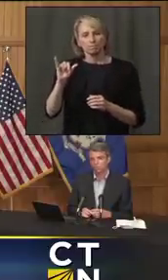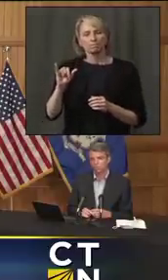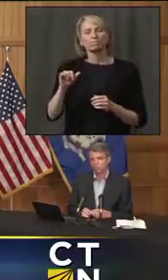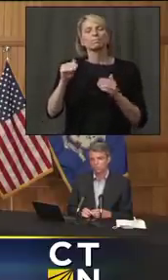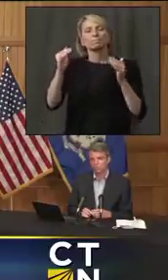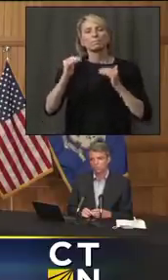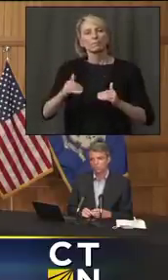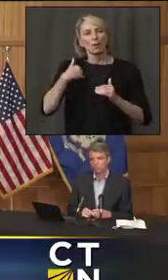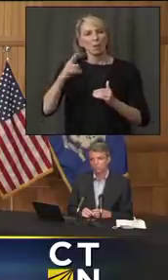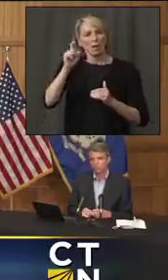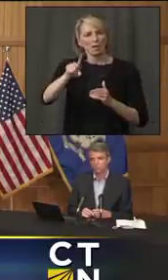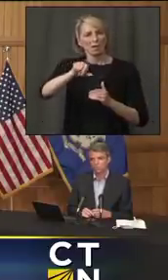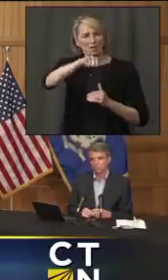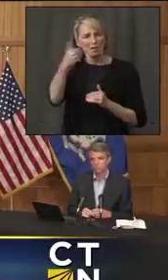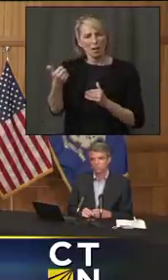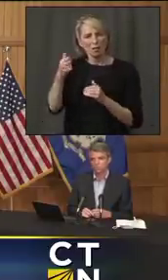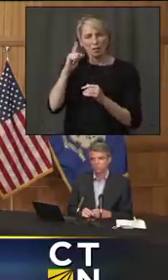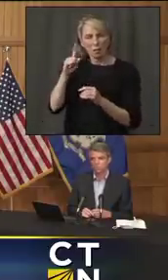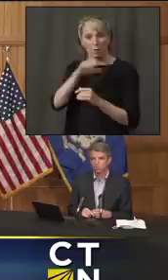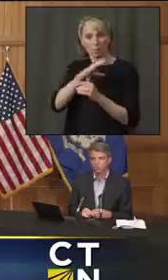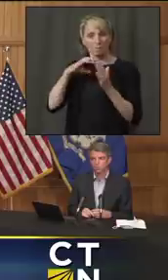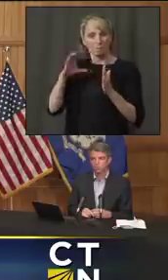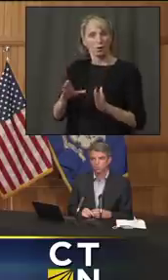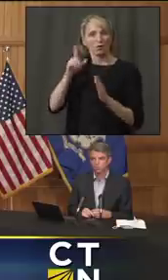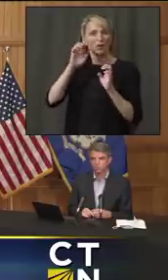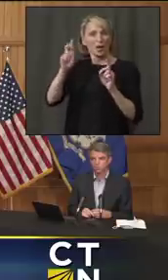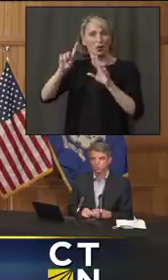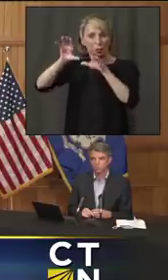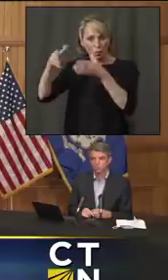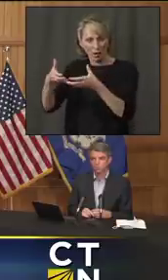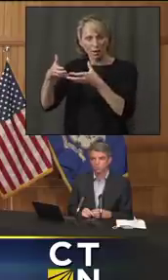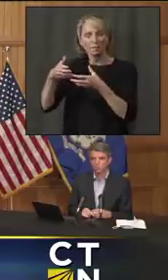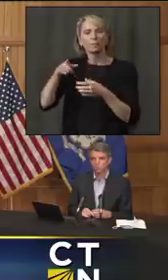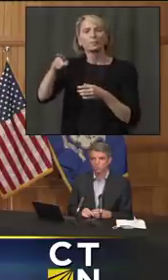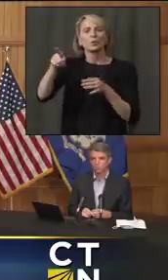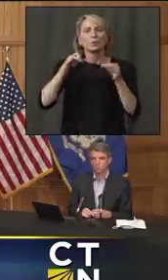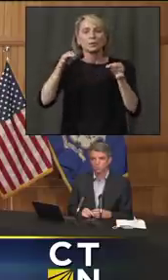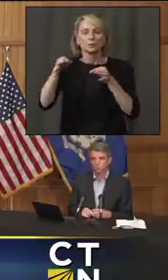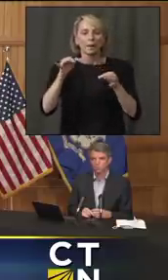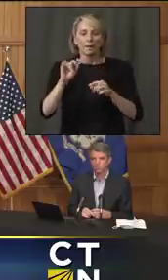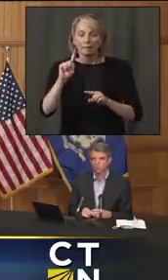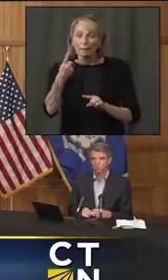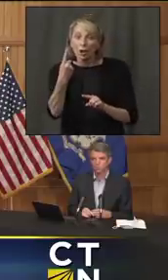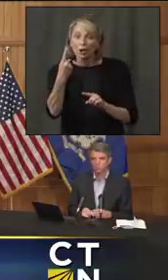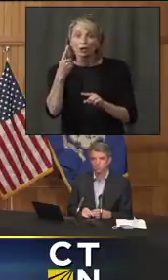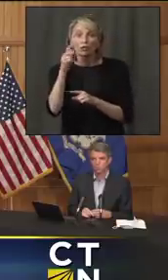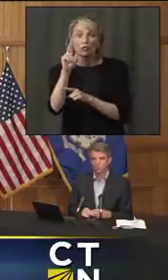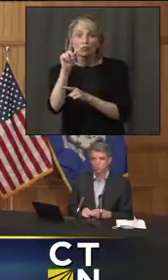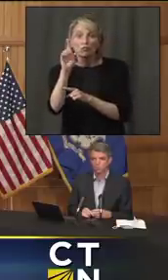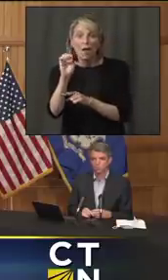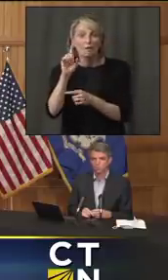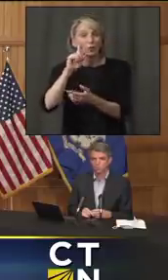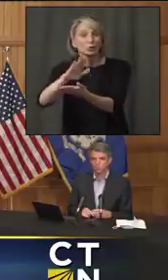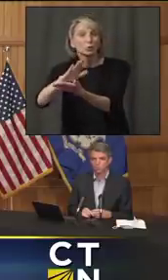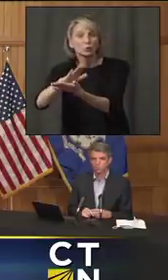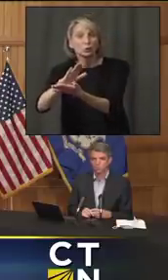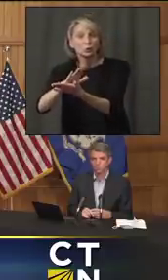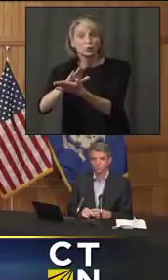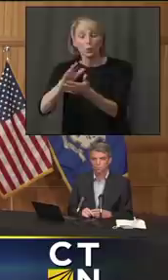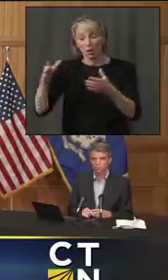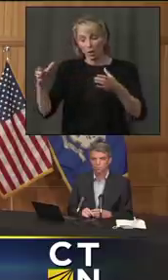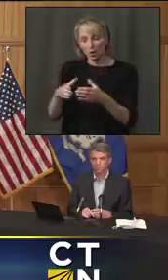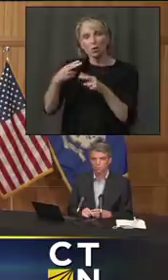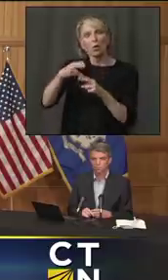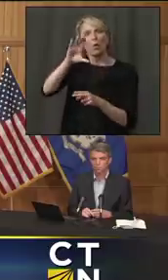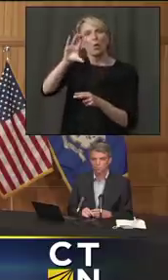importance of having these grades as standalone cohorts, are you saying that if one kid tests positive, that